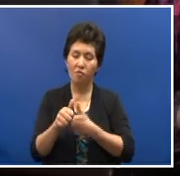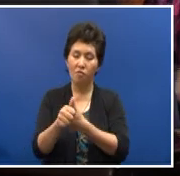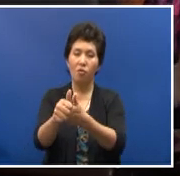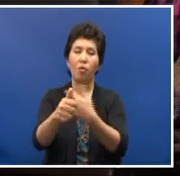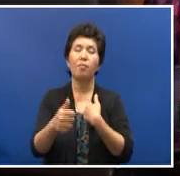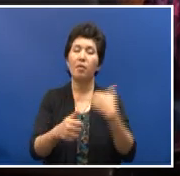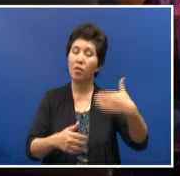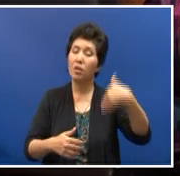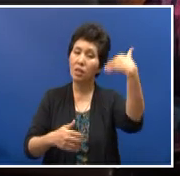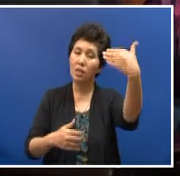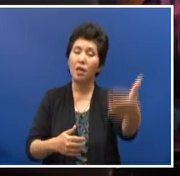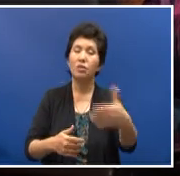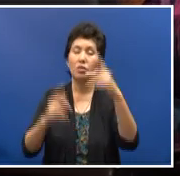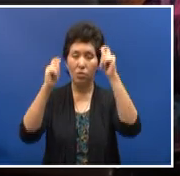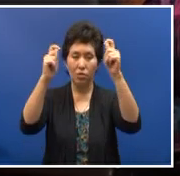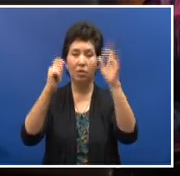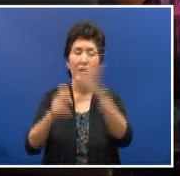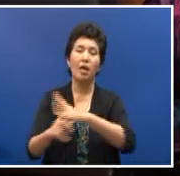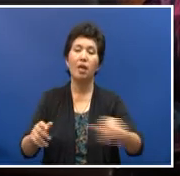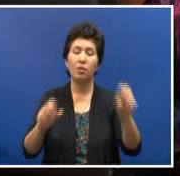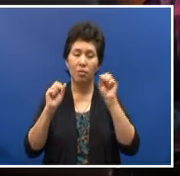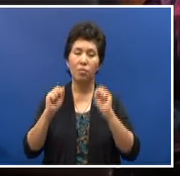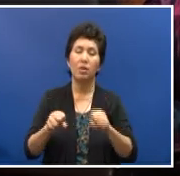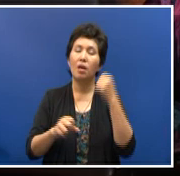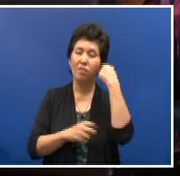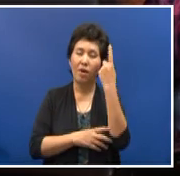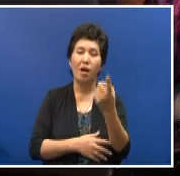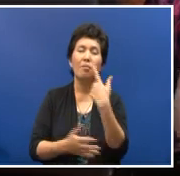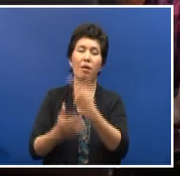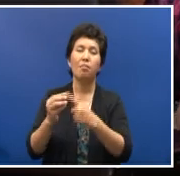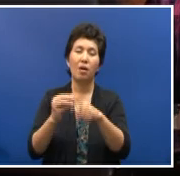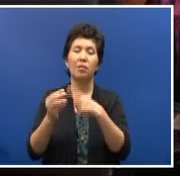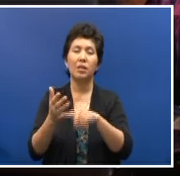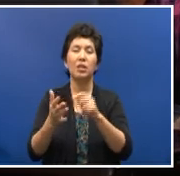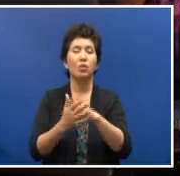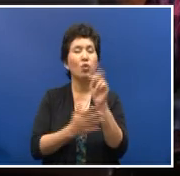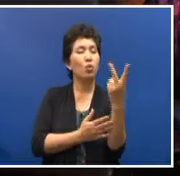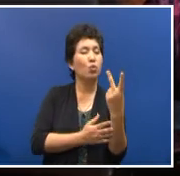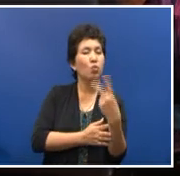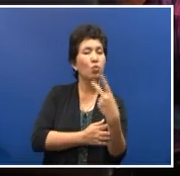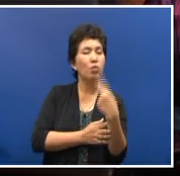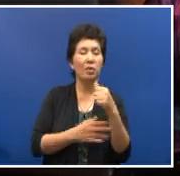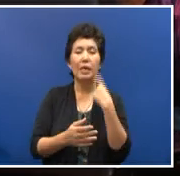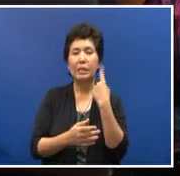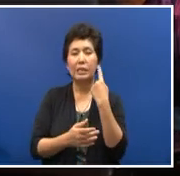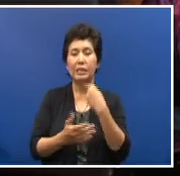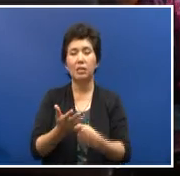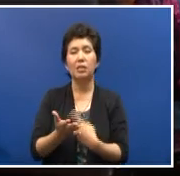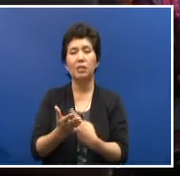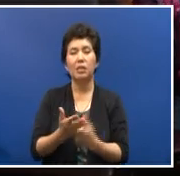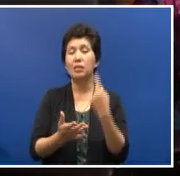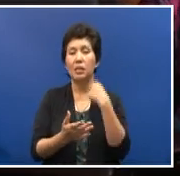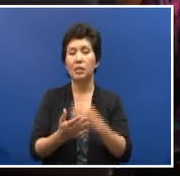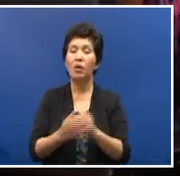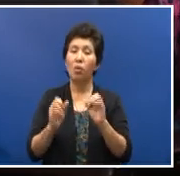me for the next tutorial, okay, and you manage to understand about these 2 topics that we have discussed just now. Okay,